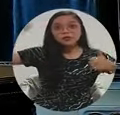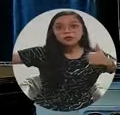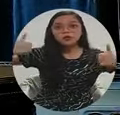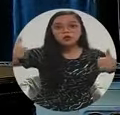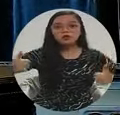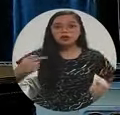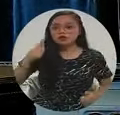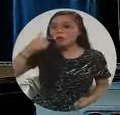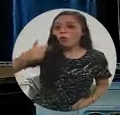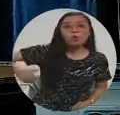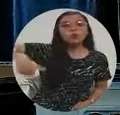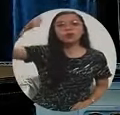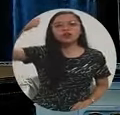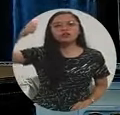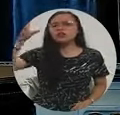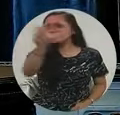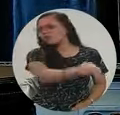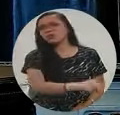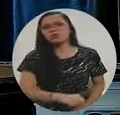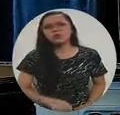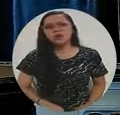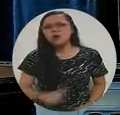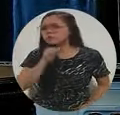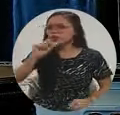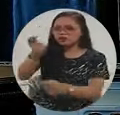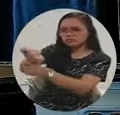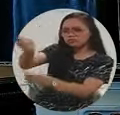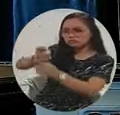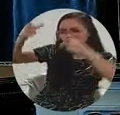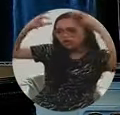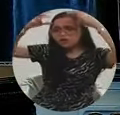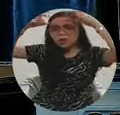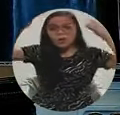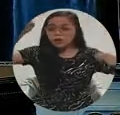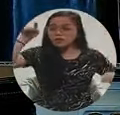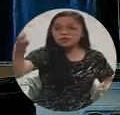And my friend, do not underestimate ayaw yaga yaga ang yawa kayang yawa yawa yod.